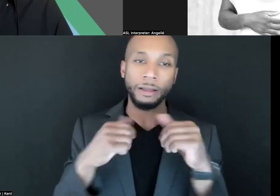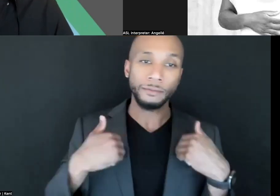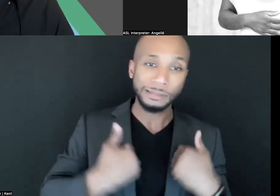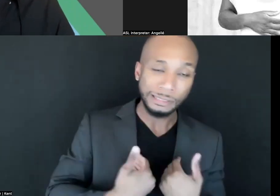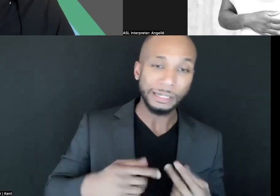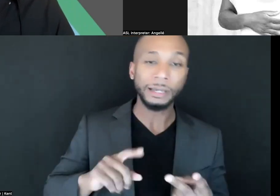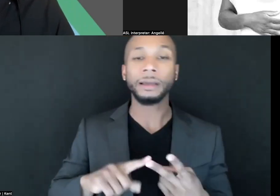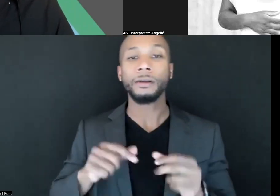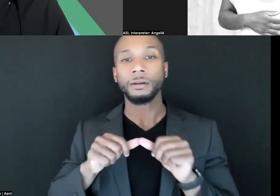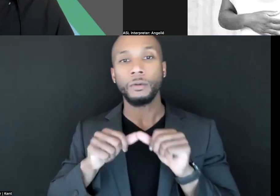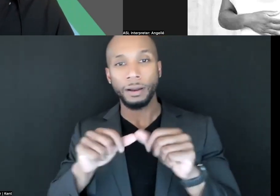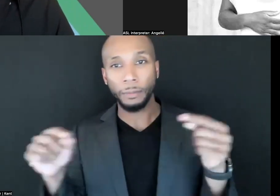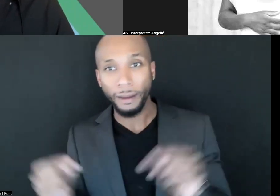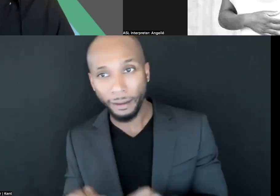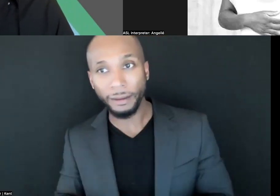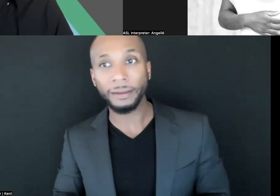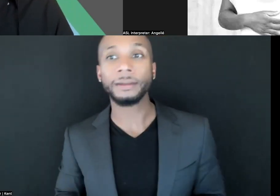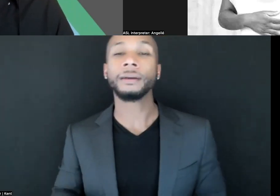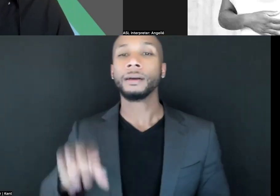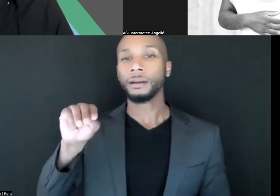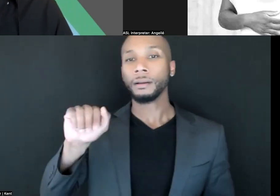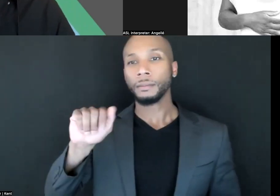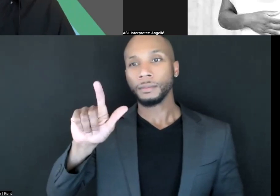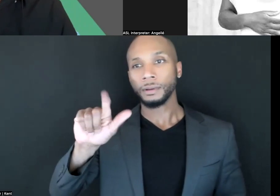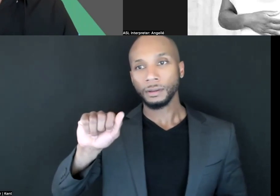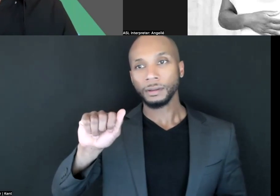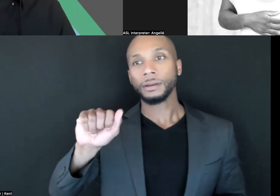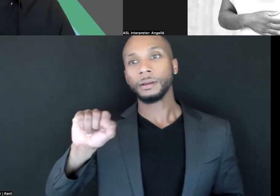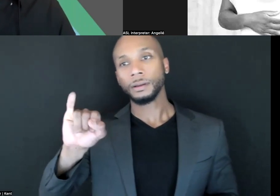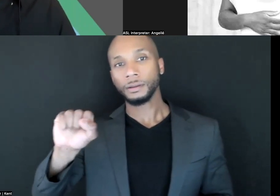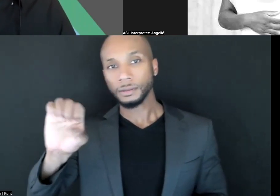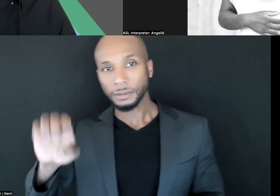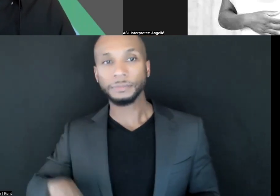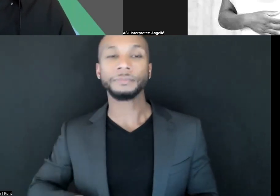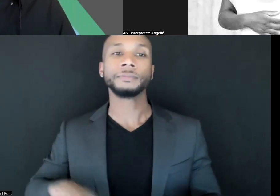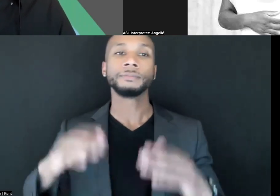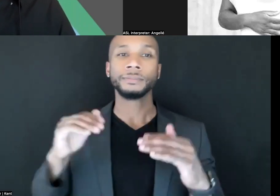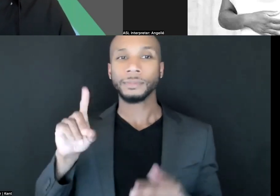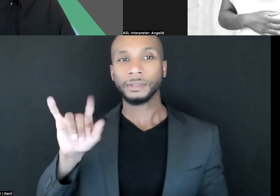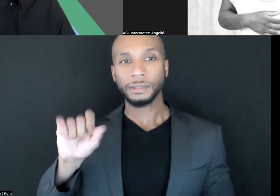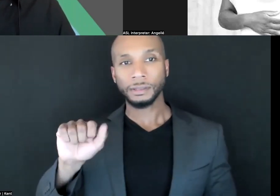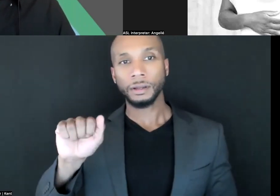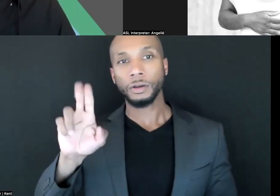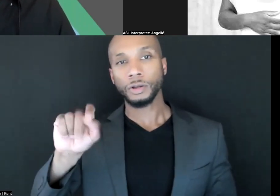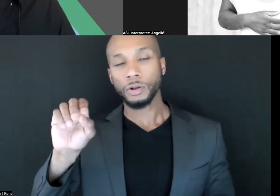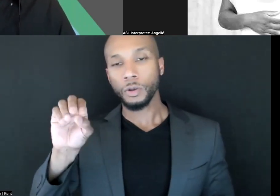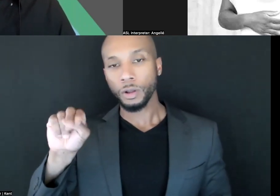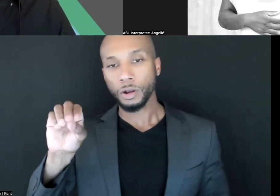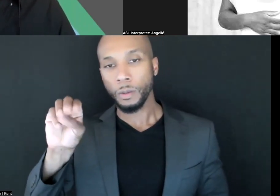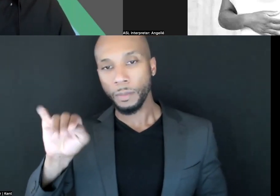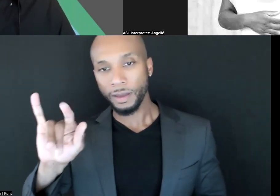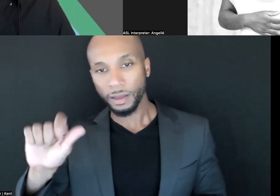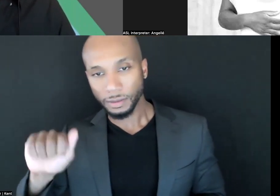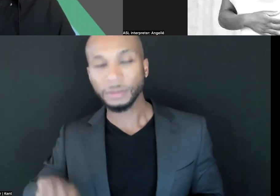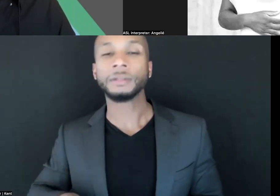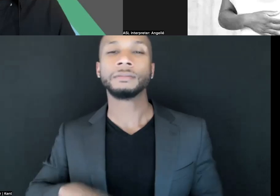malaise, um, dysautonomias, etc. So our toolkit really includes the